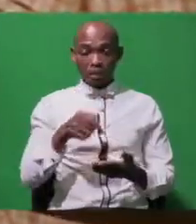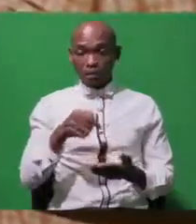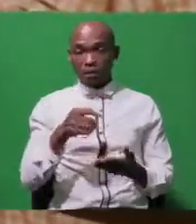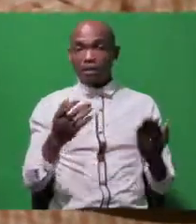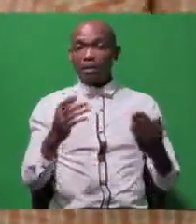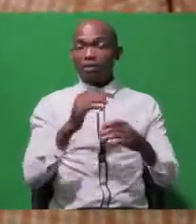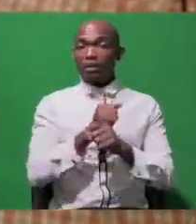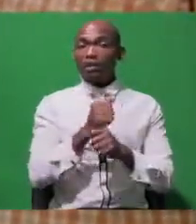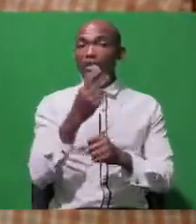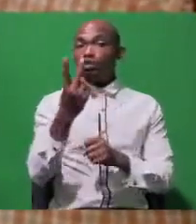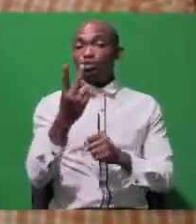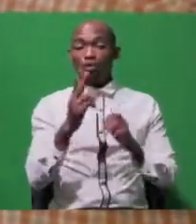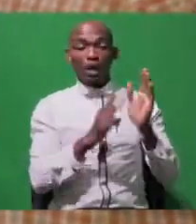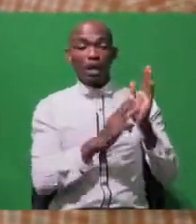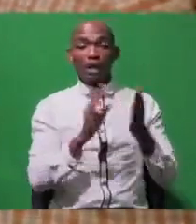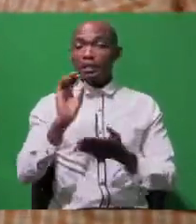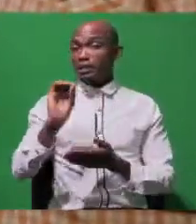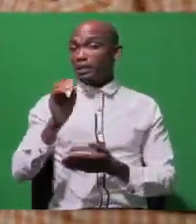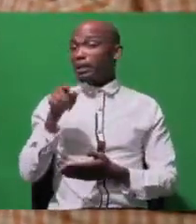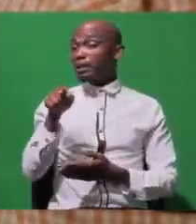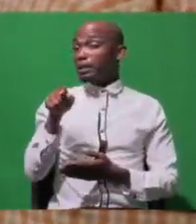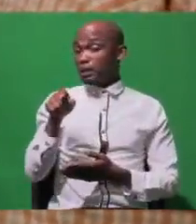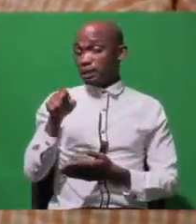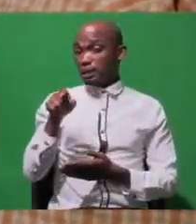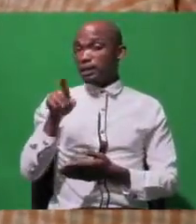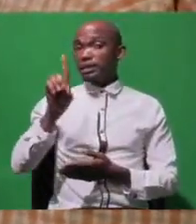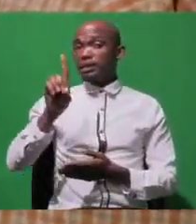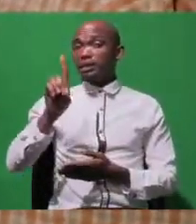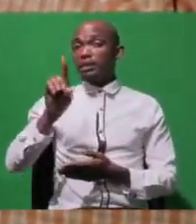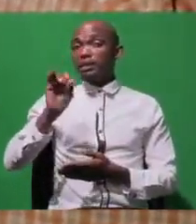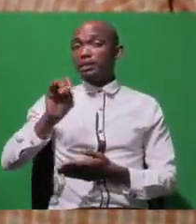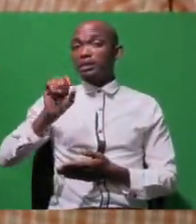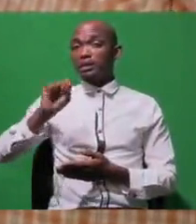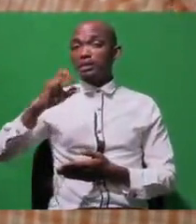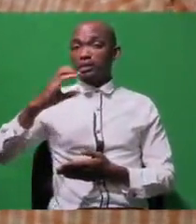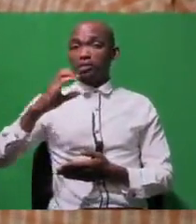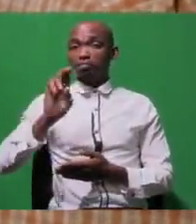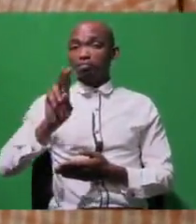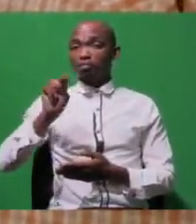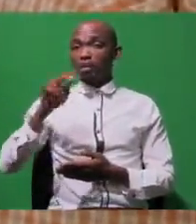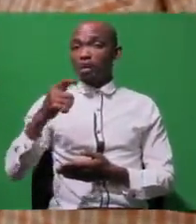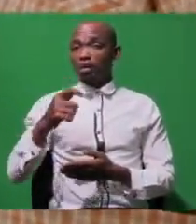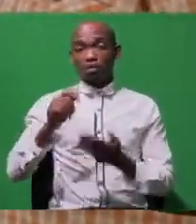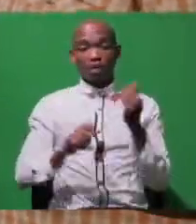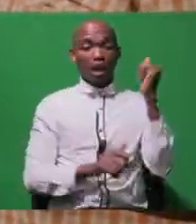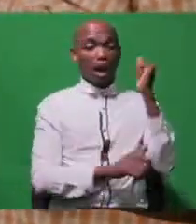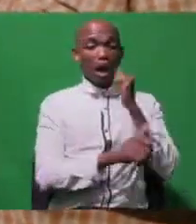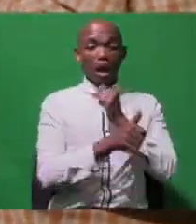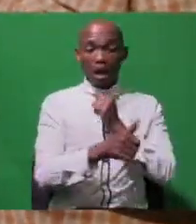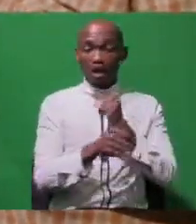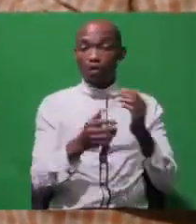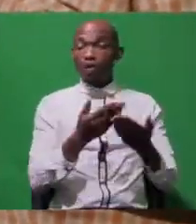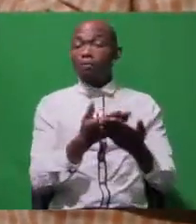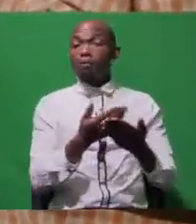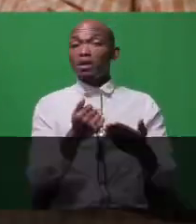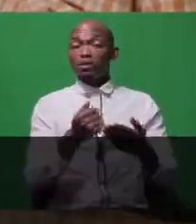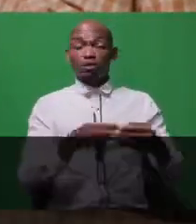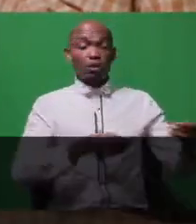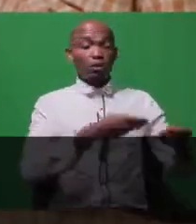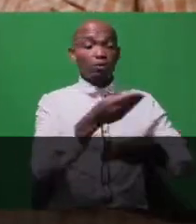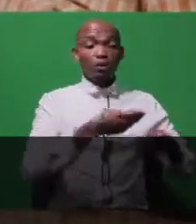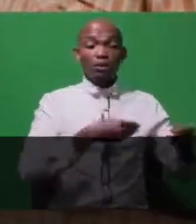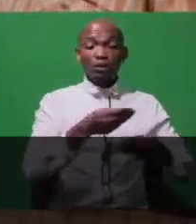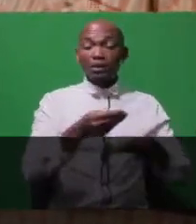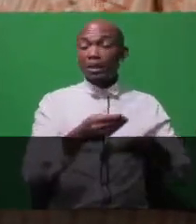280 is a discount allowed because we sell goods to